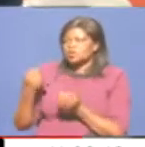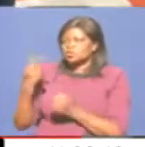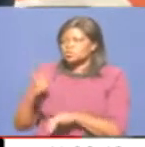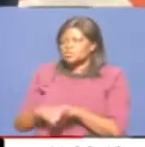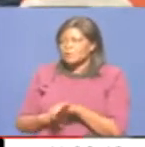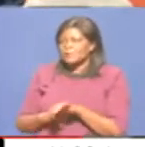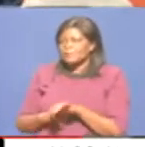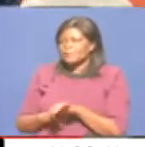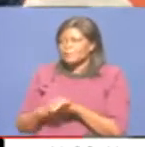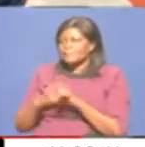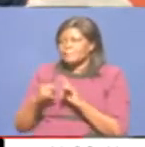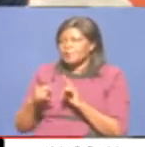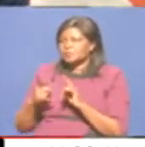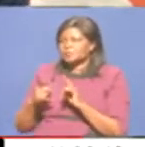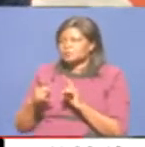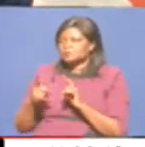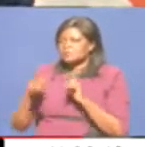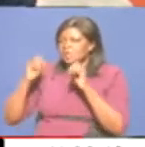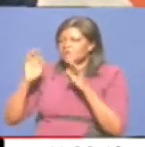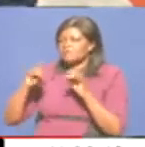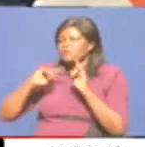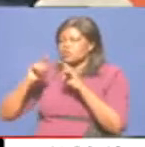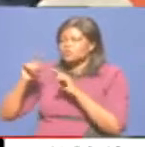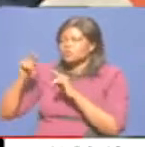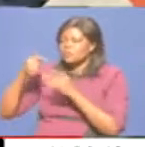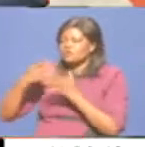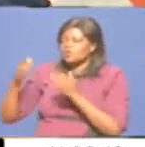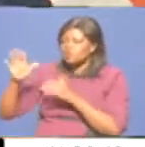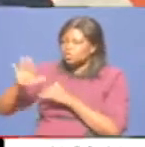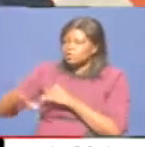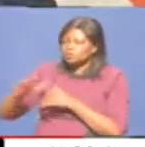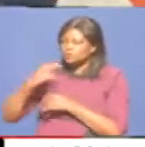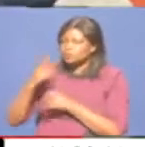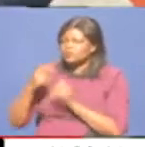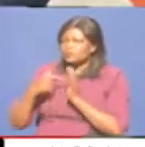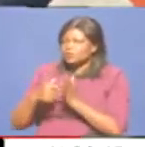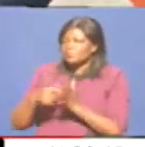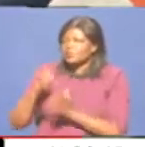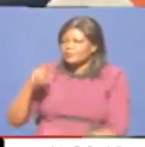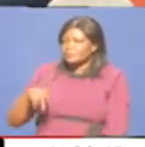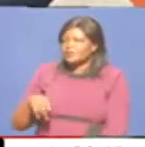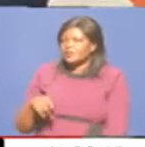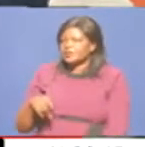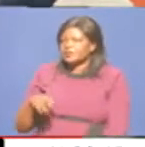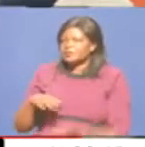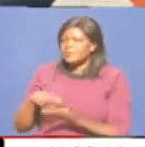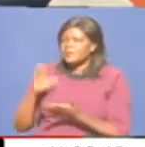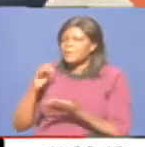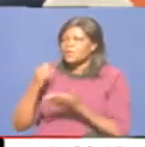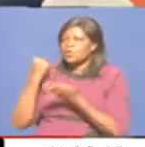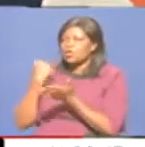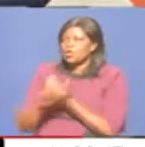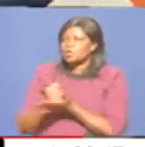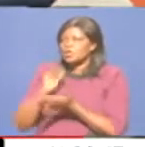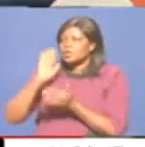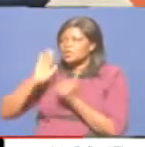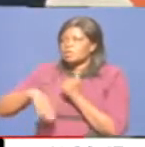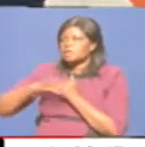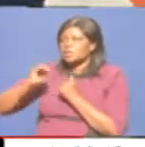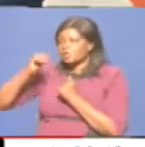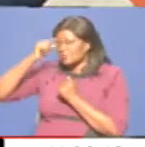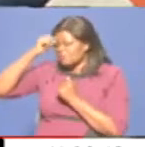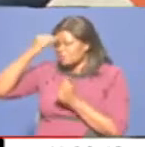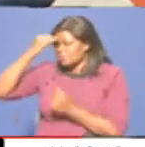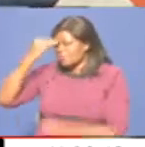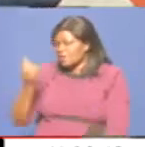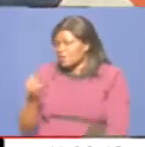like that. But mm. at the end of the day, if you go to every constituency, you'll see, like for MPs, they are more audited, actually, than the county governments. Because if